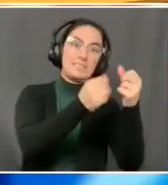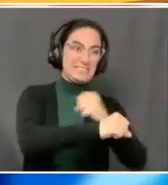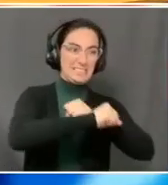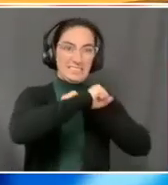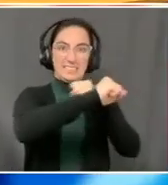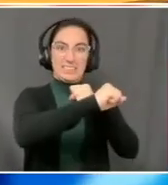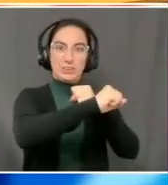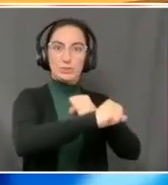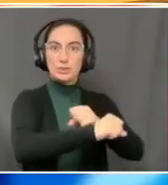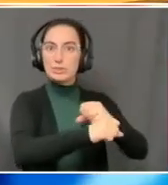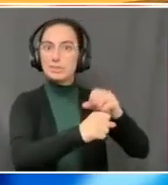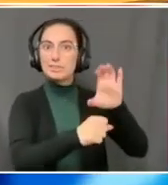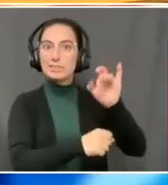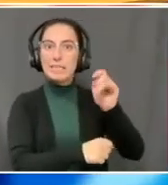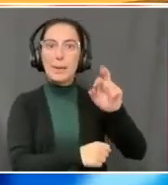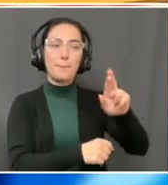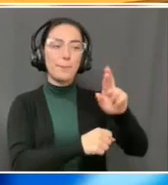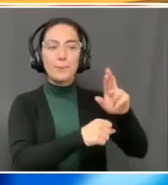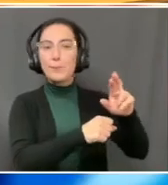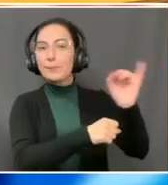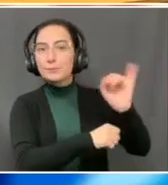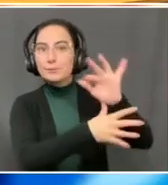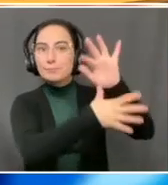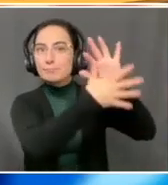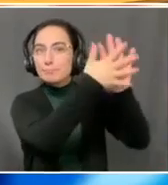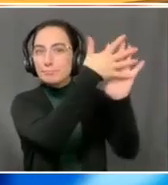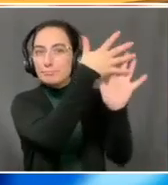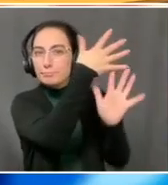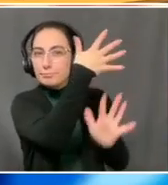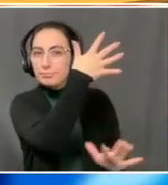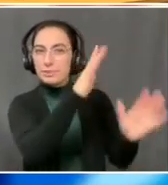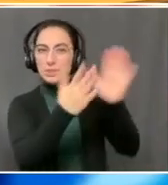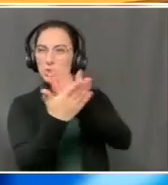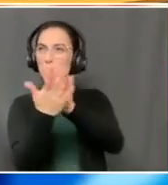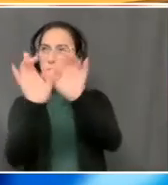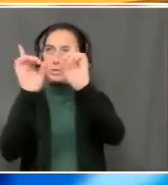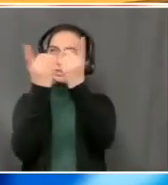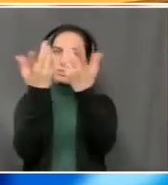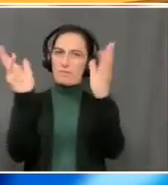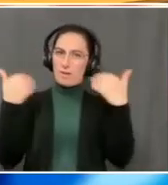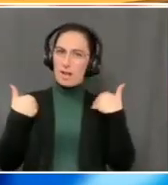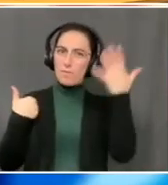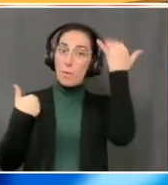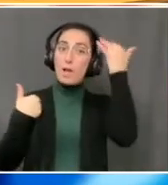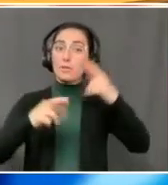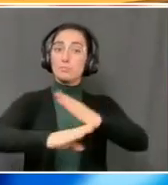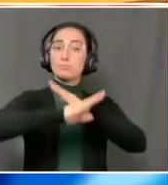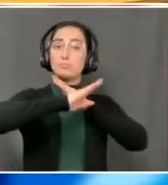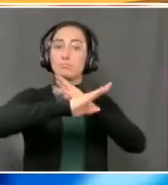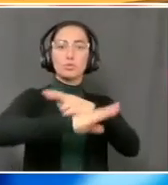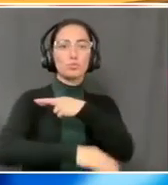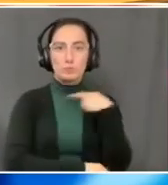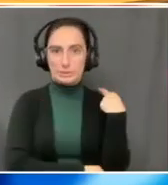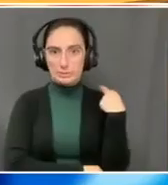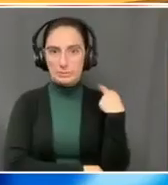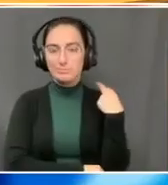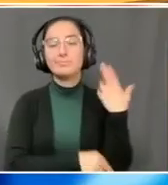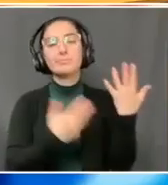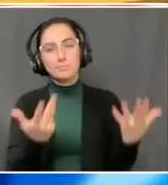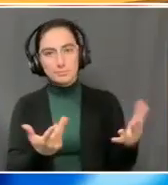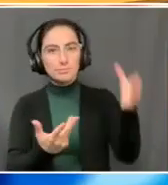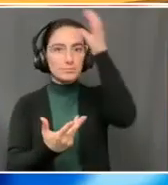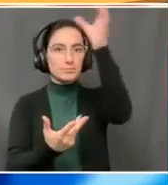there are numerous types of insurance that districts have to protect against risk. And that's the concept of the necessity